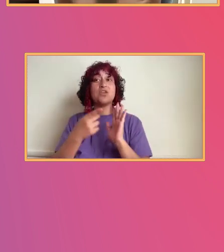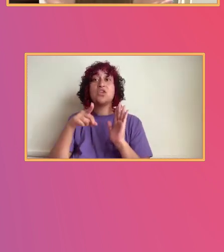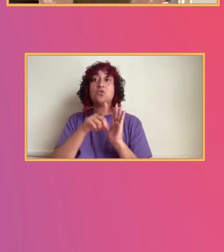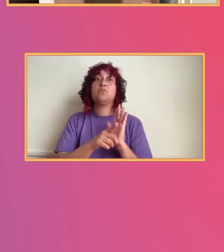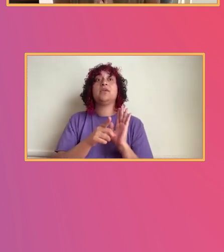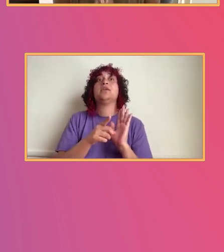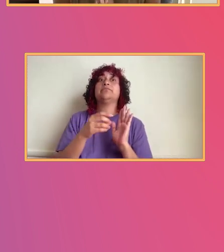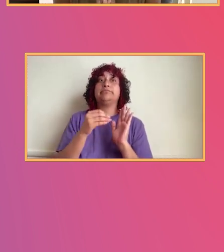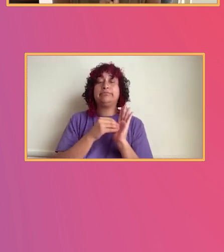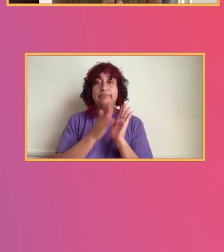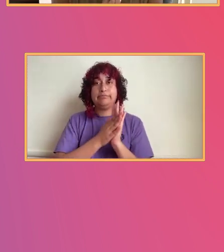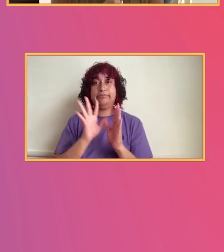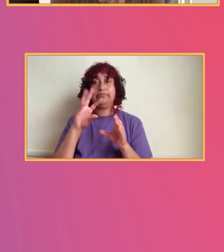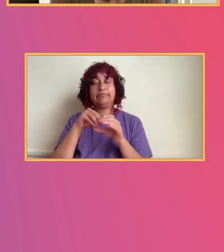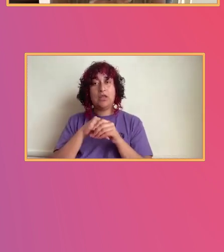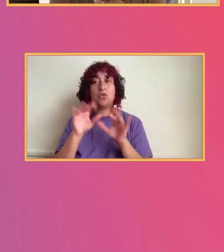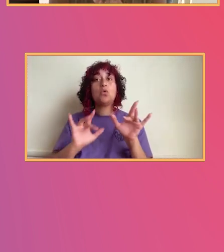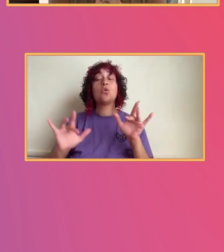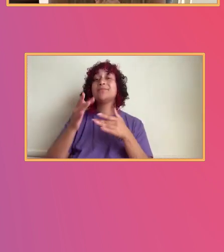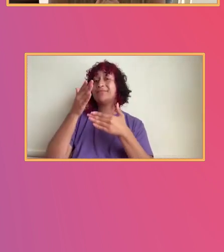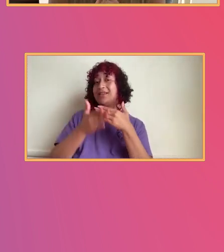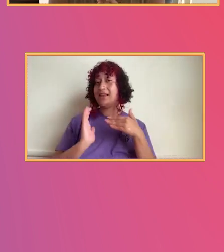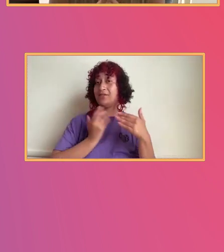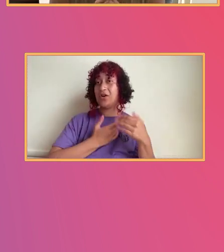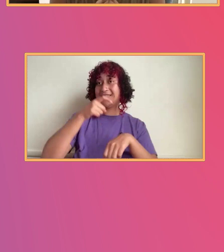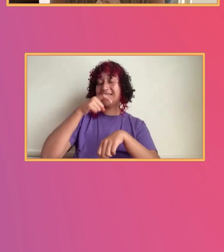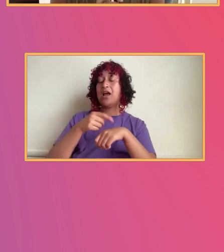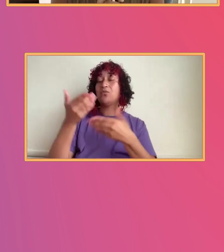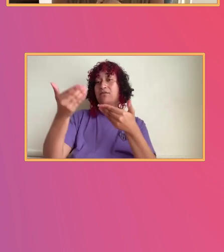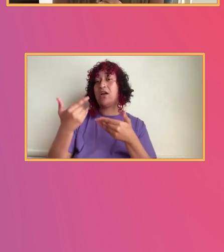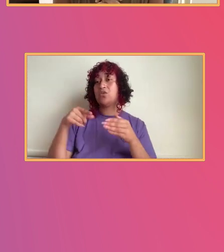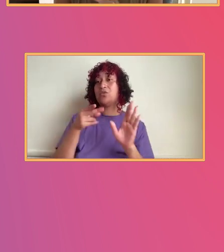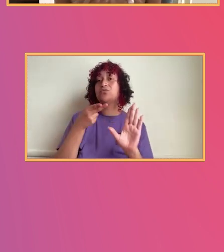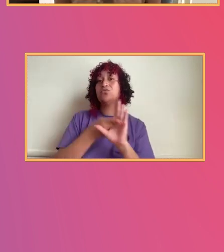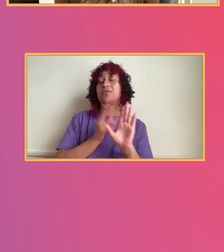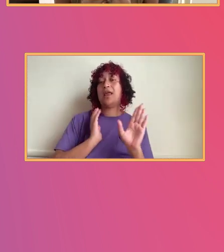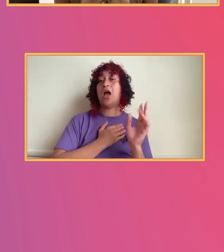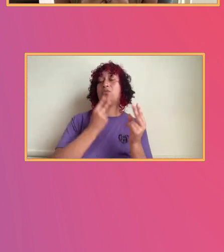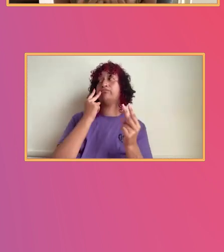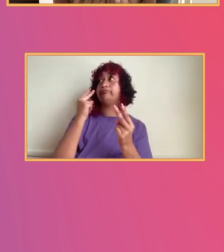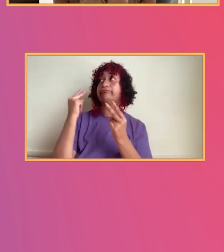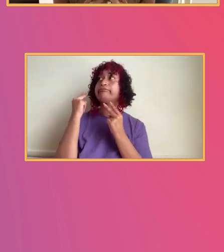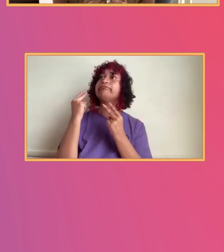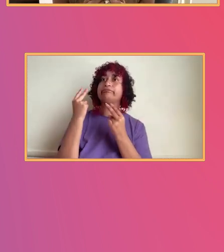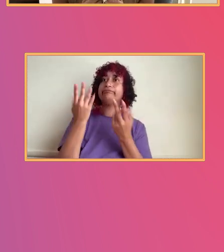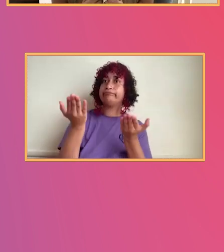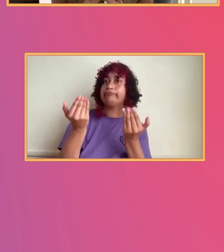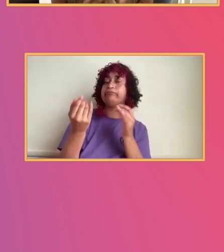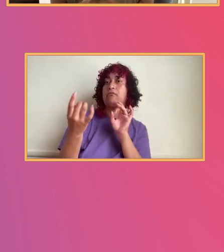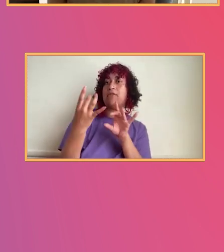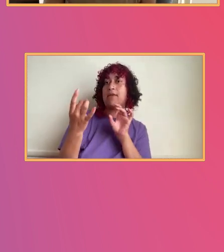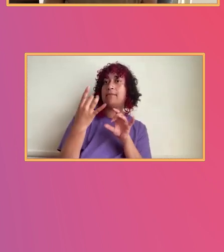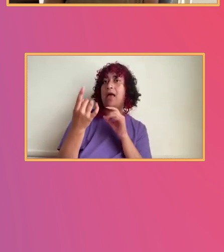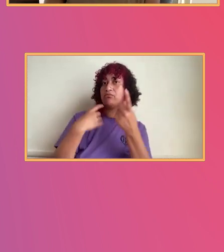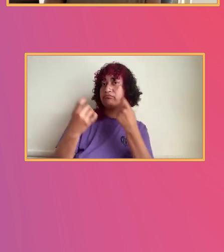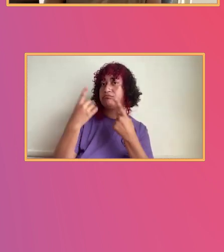recording. At the end of our time, we invite you to participate in our reflection, give us your feedback, ask us your questions,